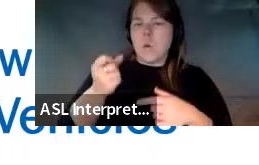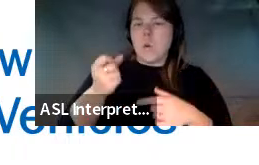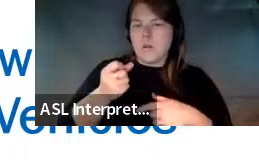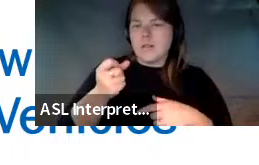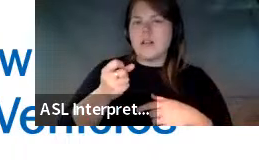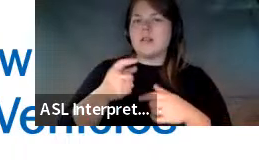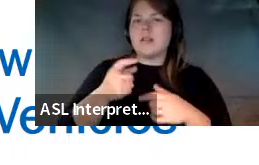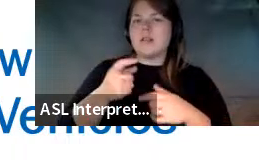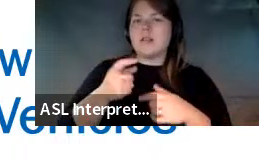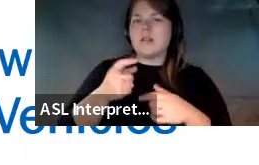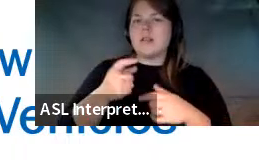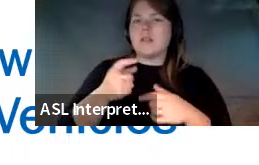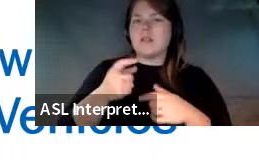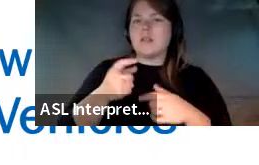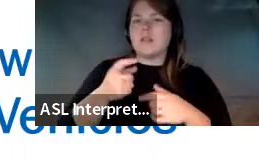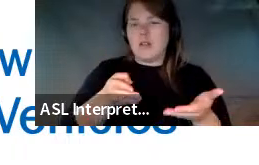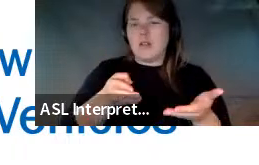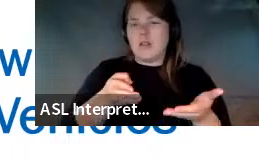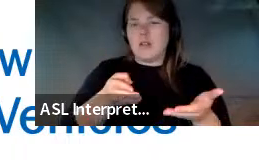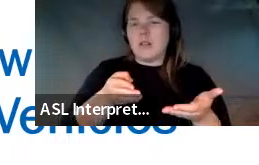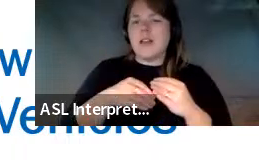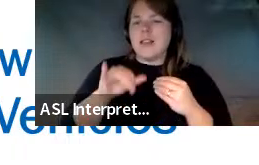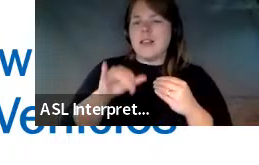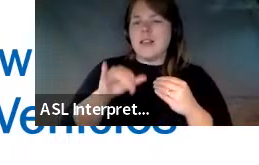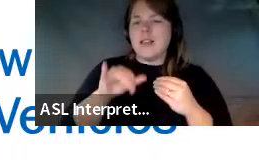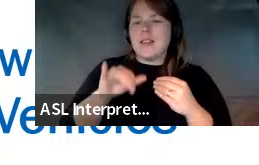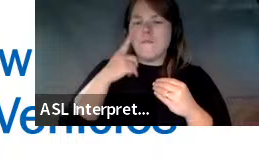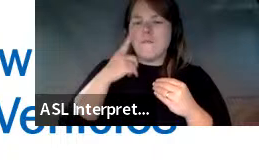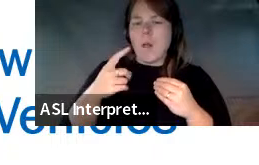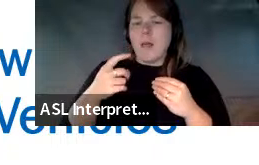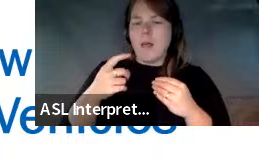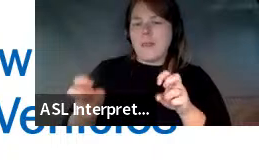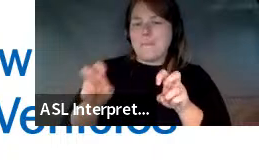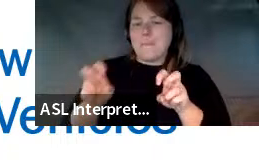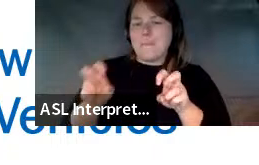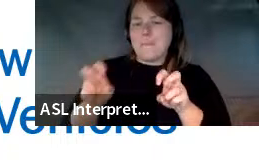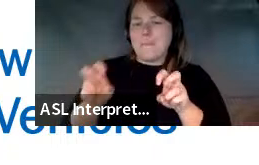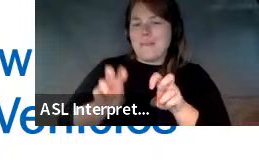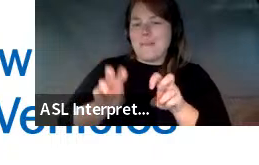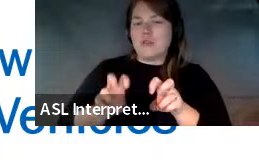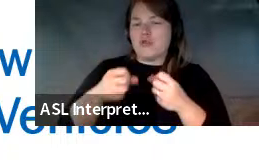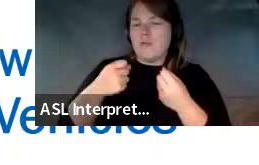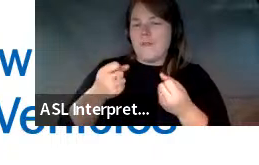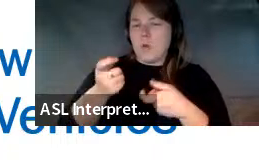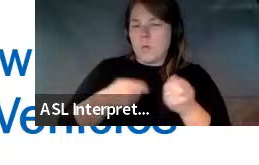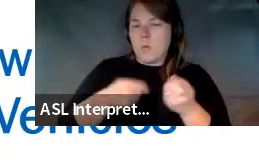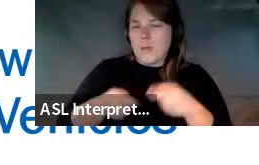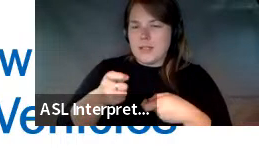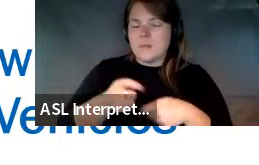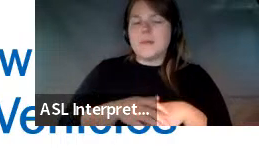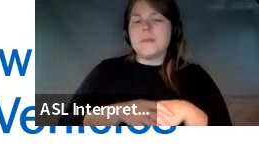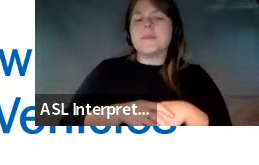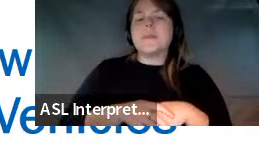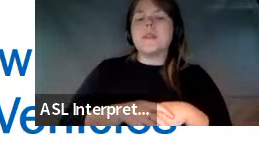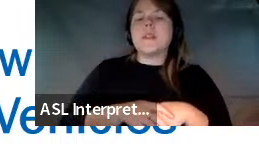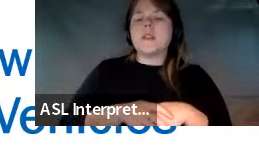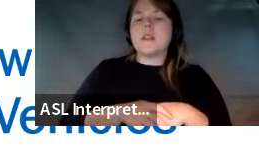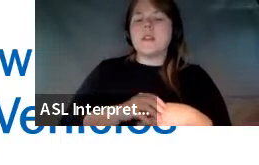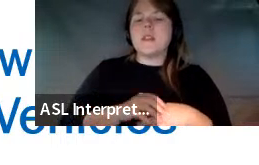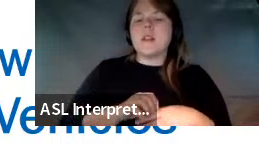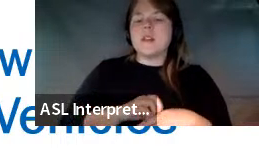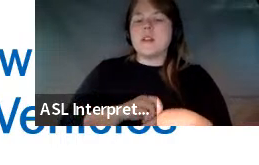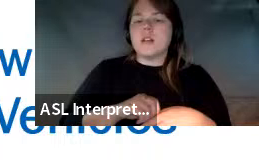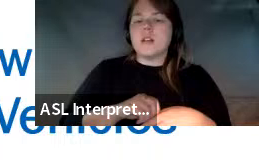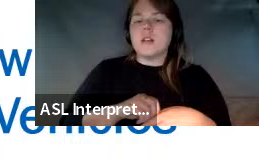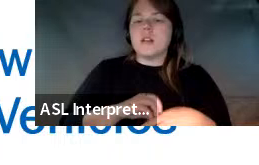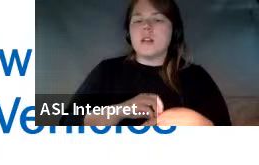to add 2 million to the passenger vehicle replacement, as far as that concerned, and also the bike walk. So